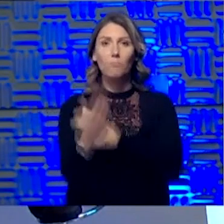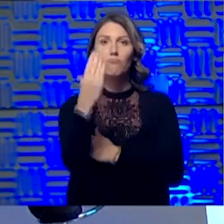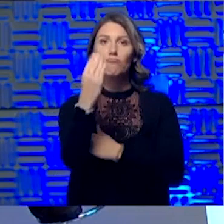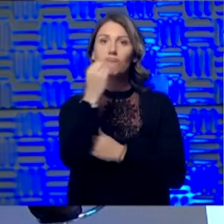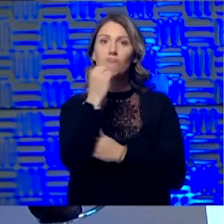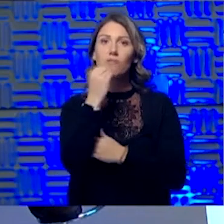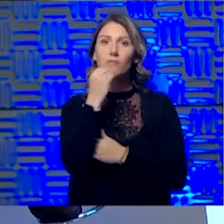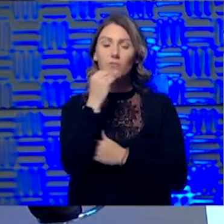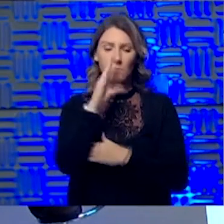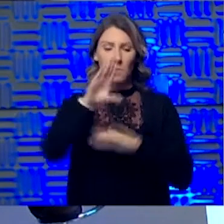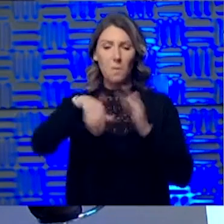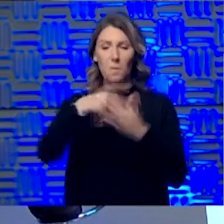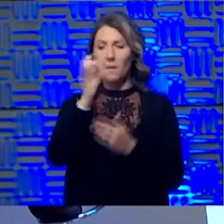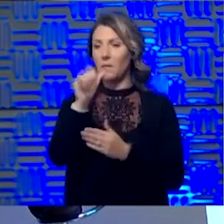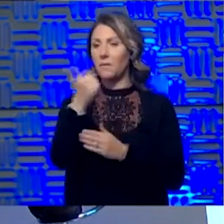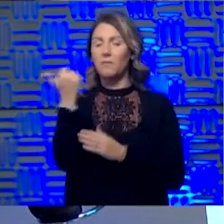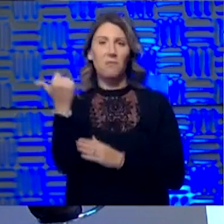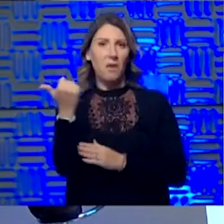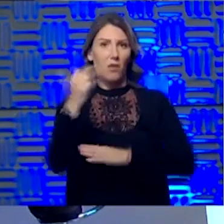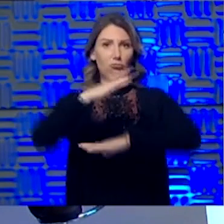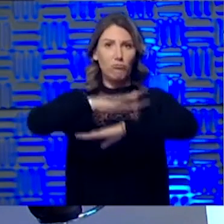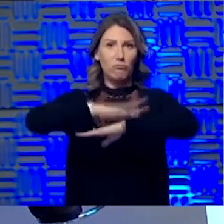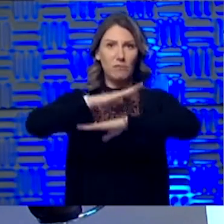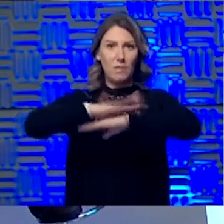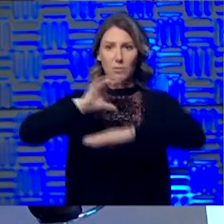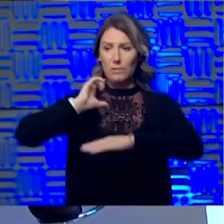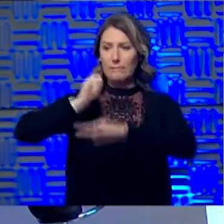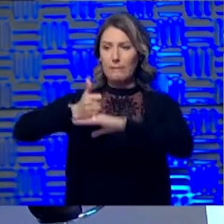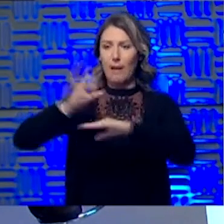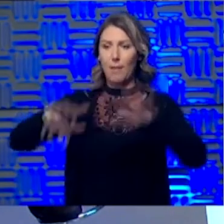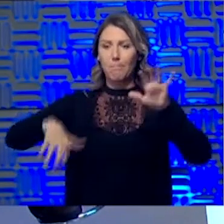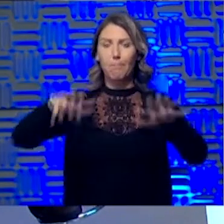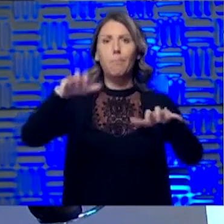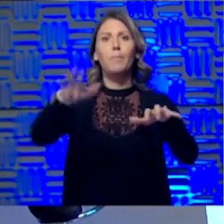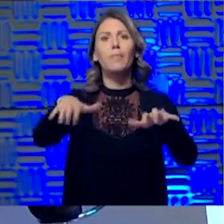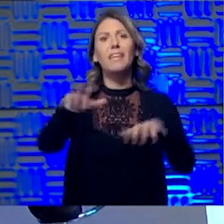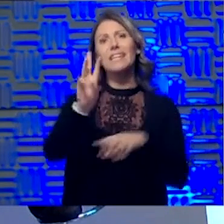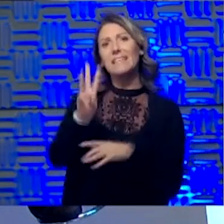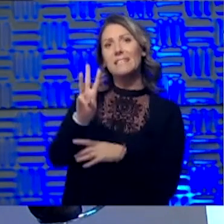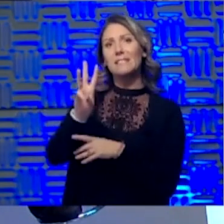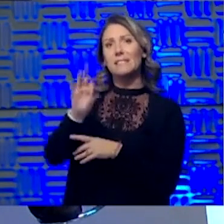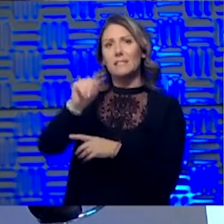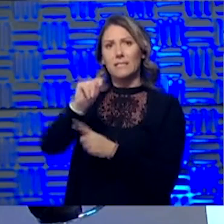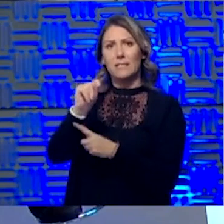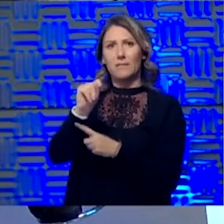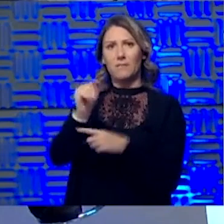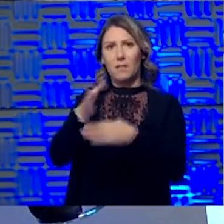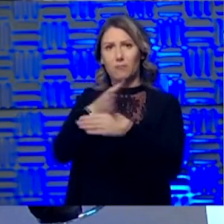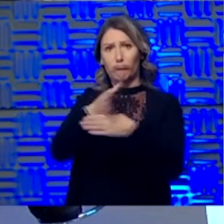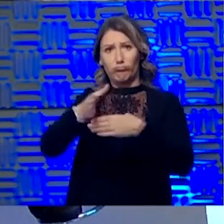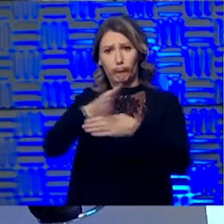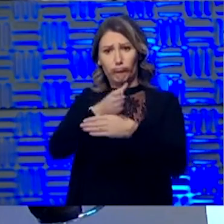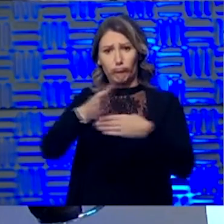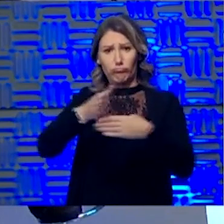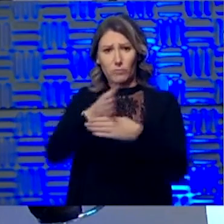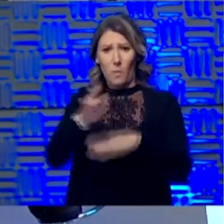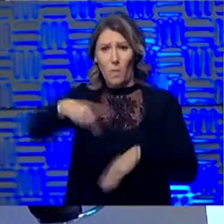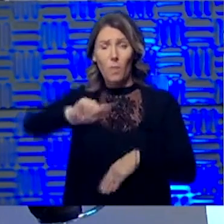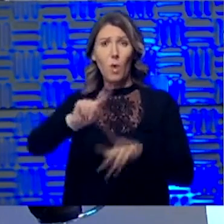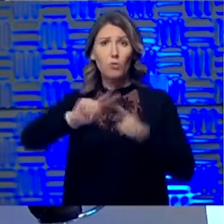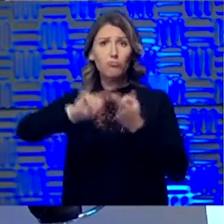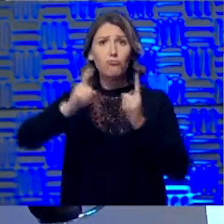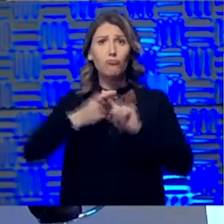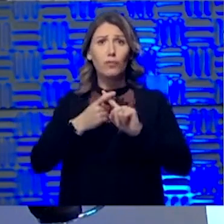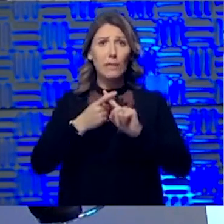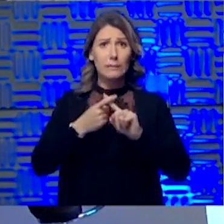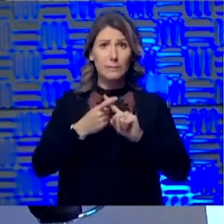the restaurant were 6 feet apart. Aren't those friends taking a risk by sitting so close? Define that risk. Yes. Oh, So-